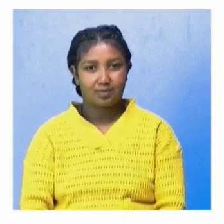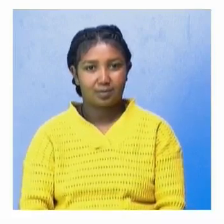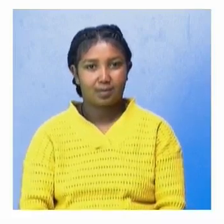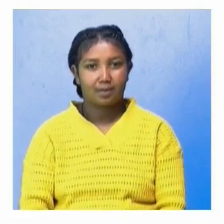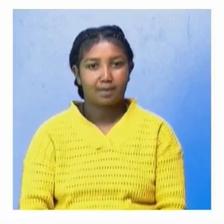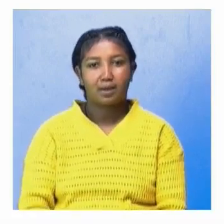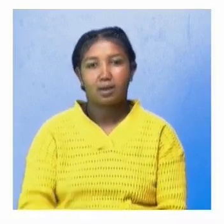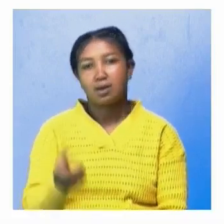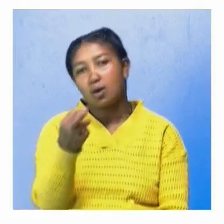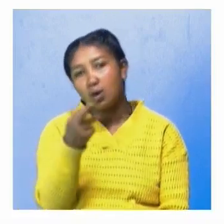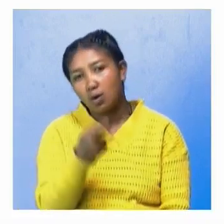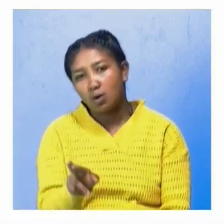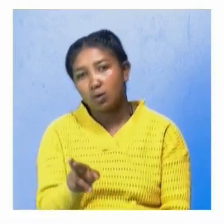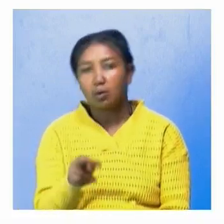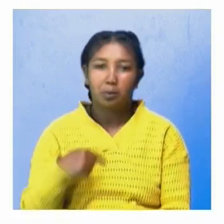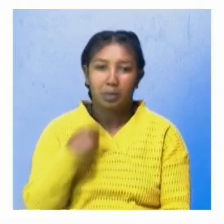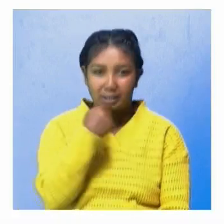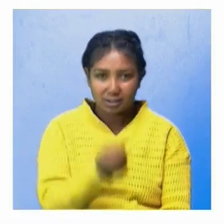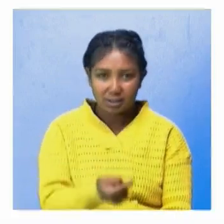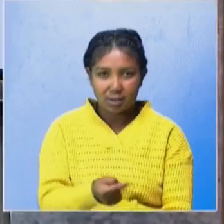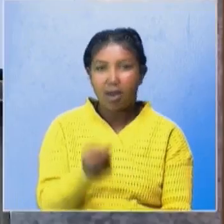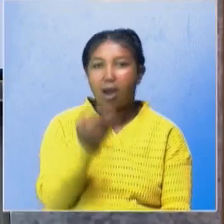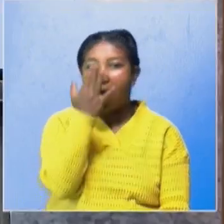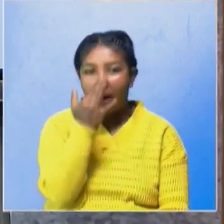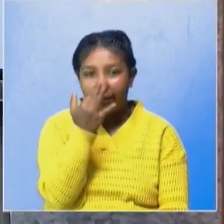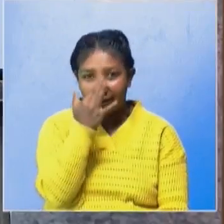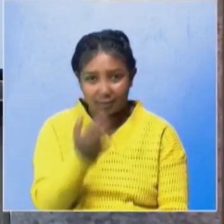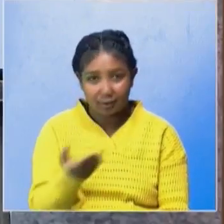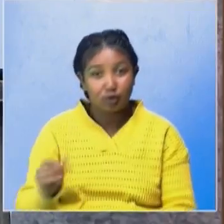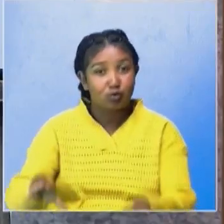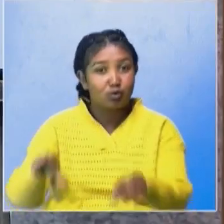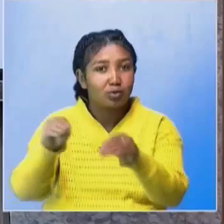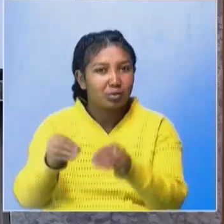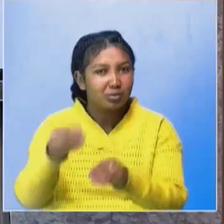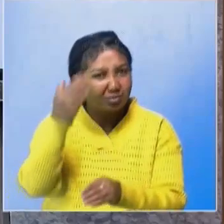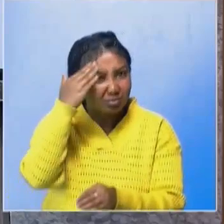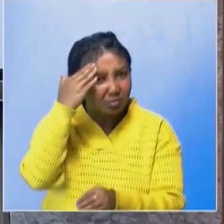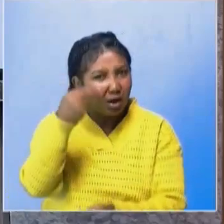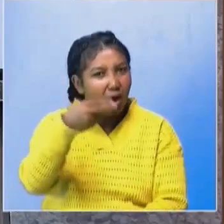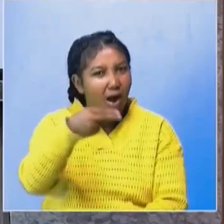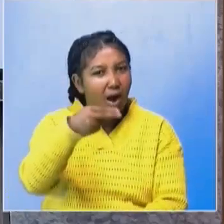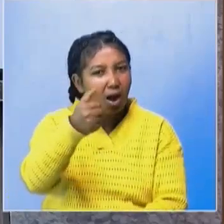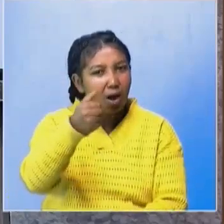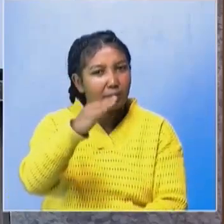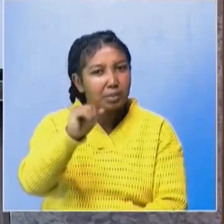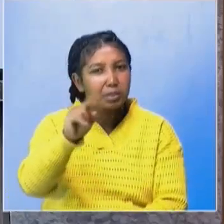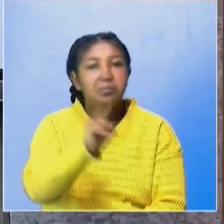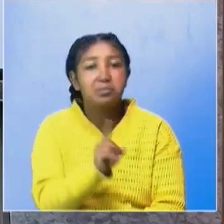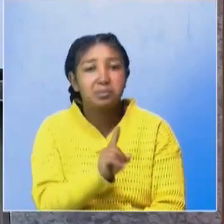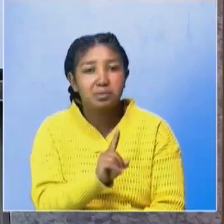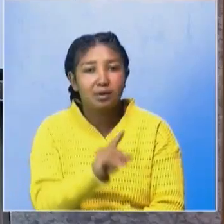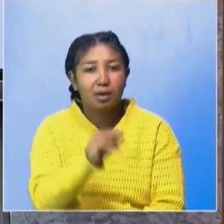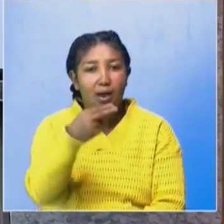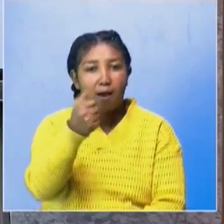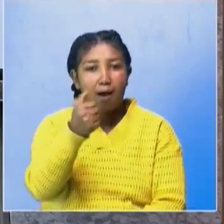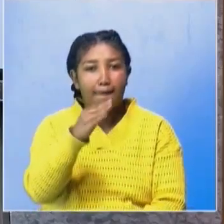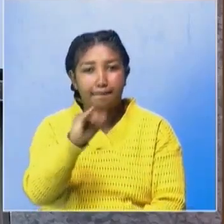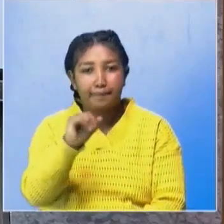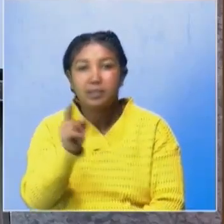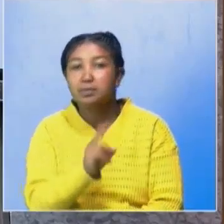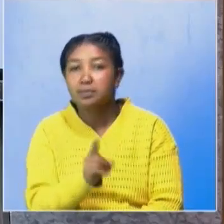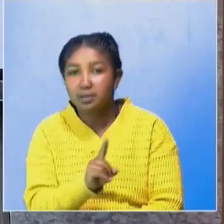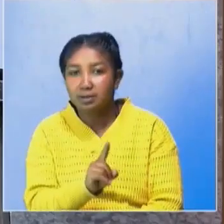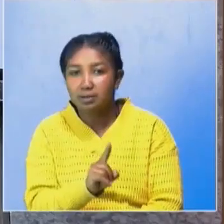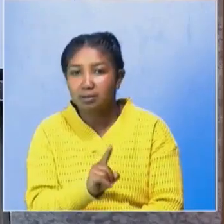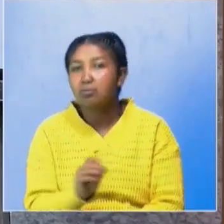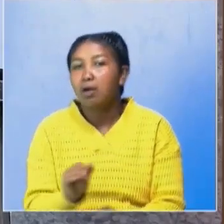Or also we can say habit. Students, do you know what's called habit? And also how we can